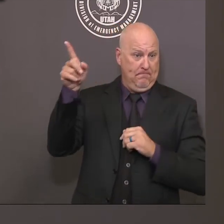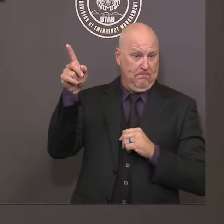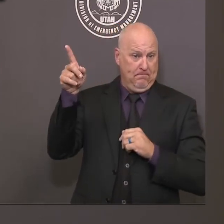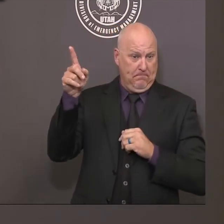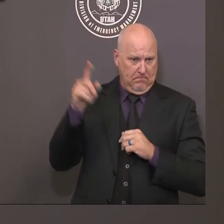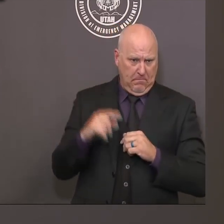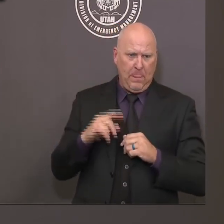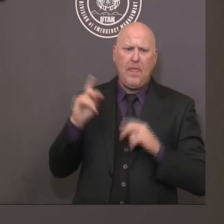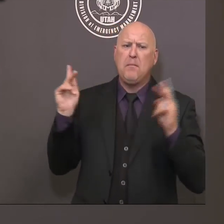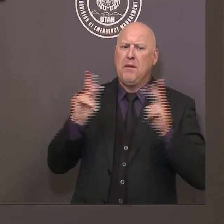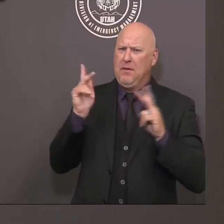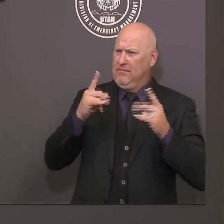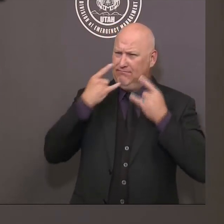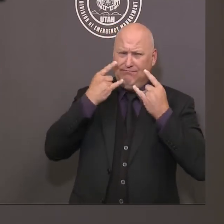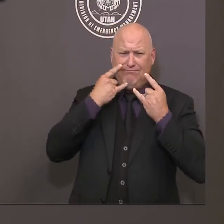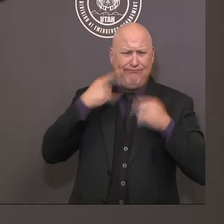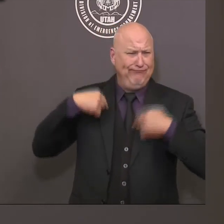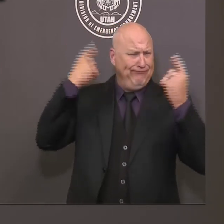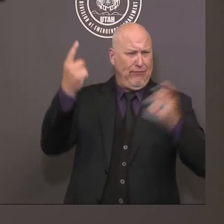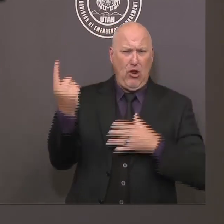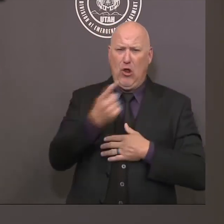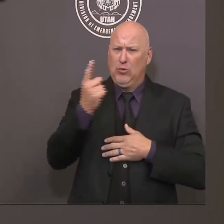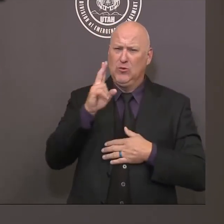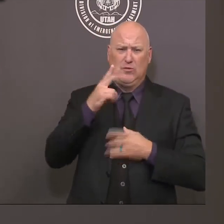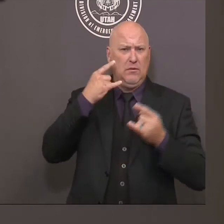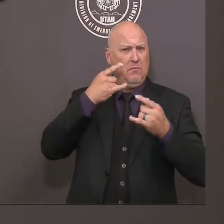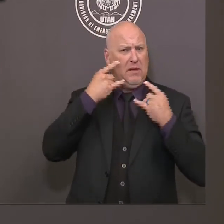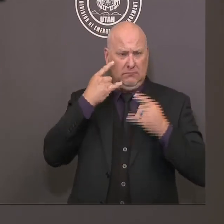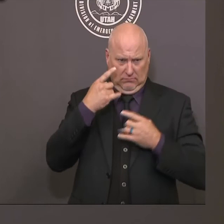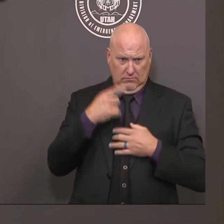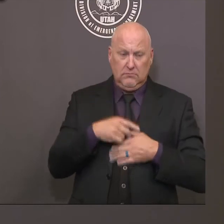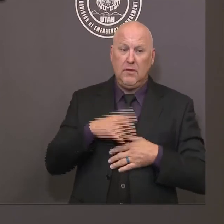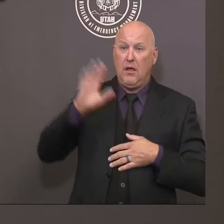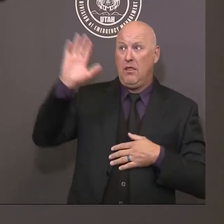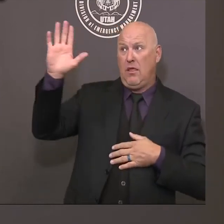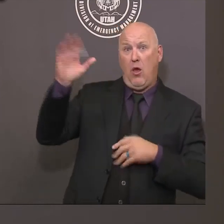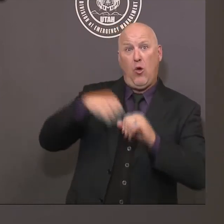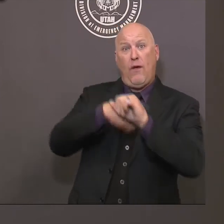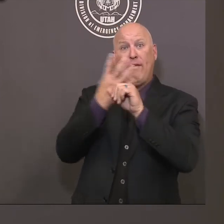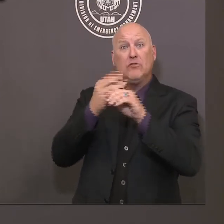and they've managed to keep their COVID rate pretty low throughout.